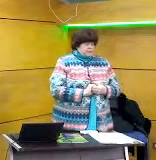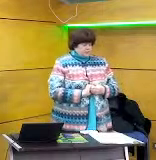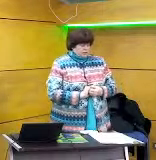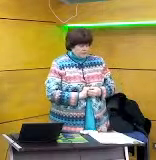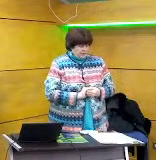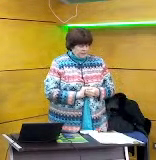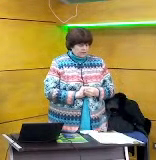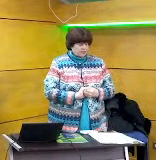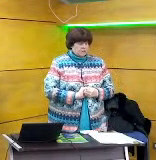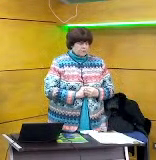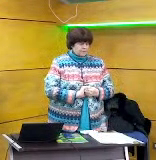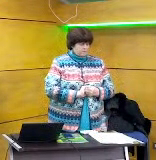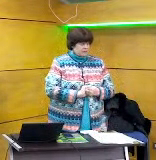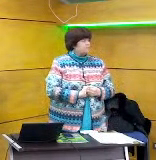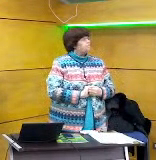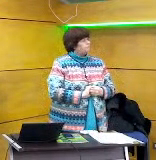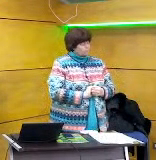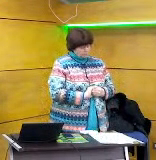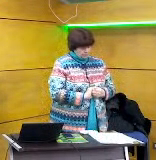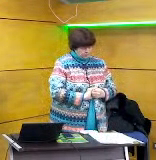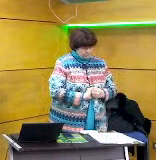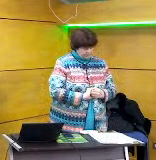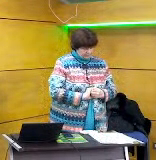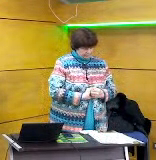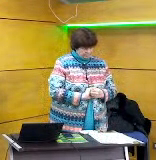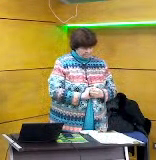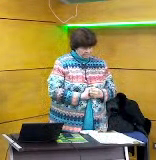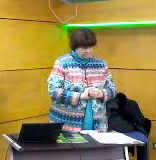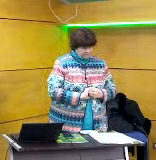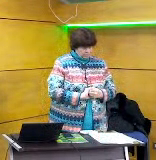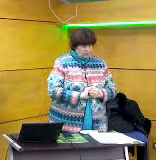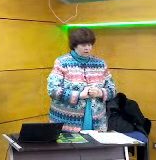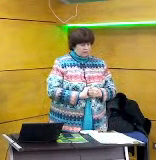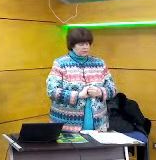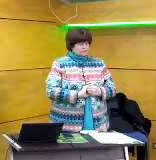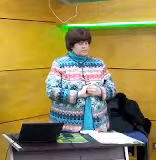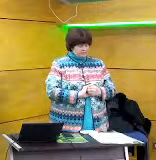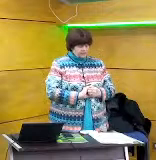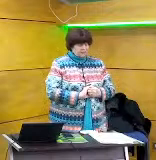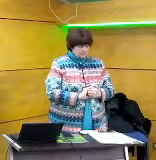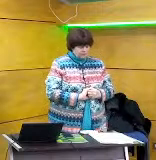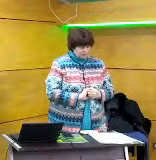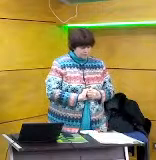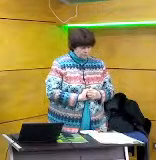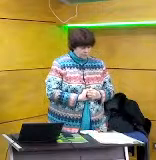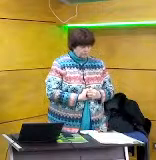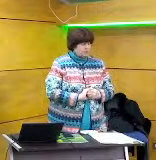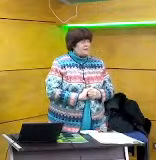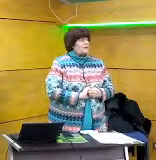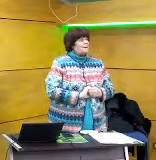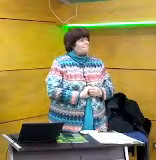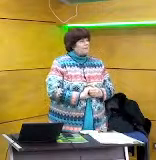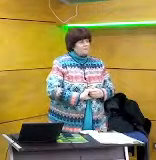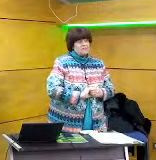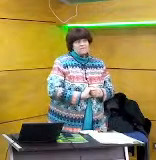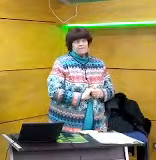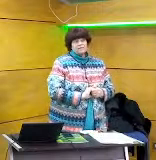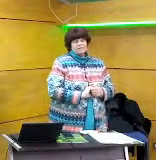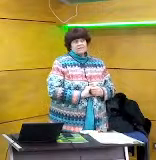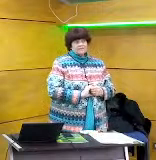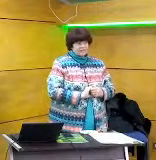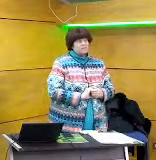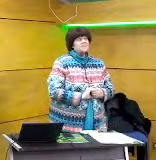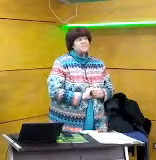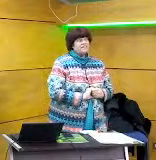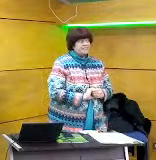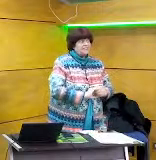to the research, 3 months before birth, while you're still in your mother's womb, babies